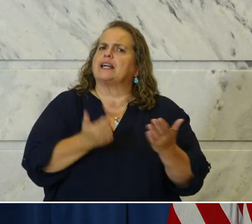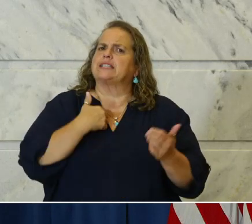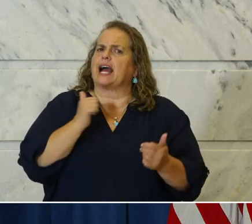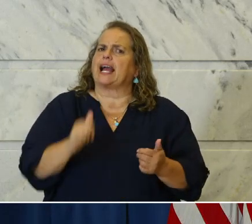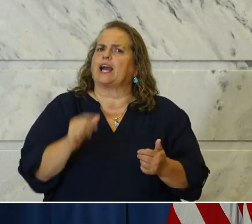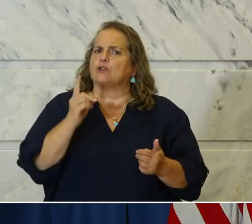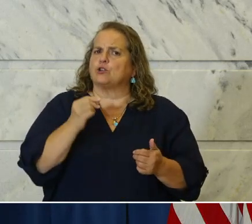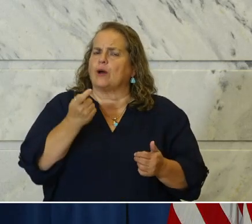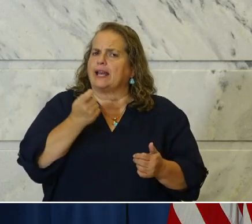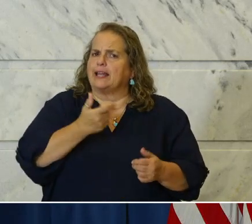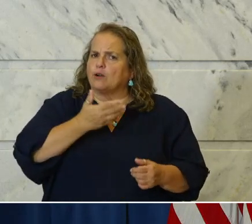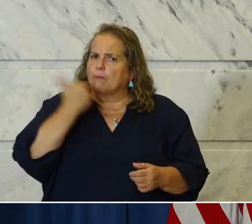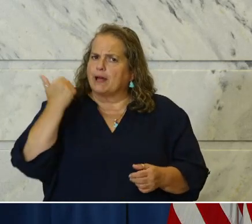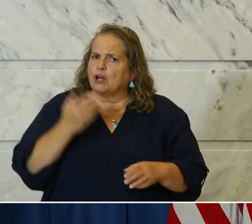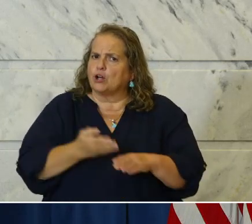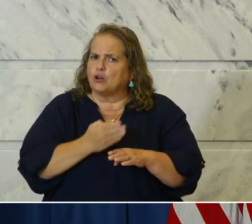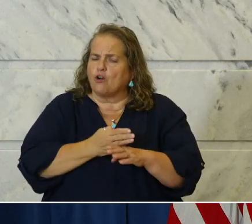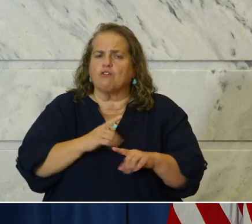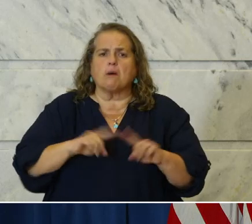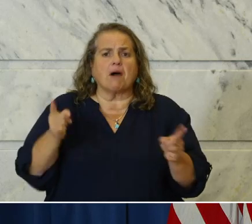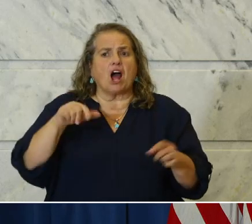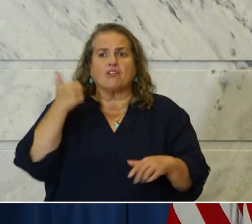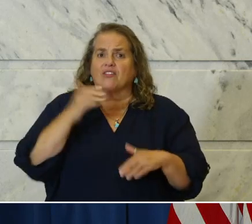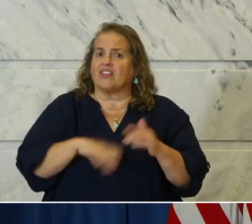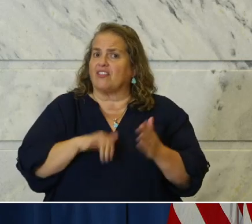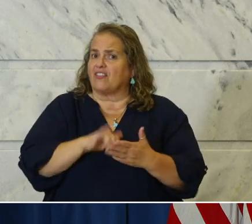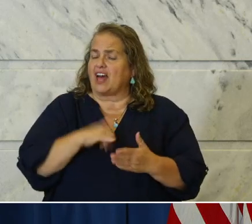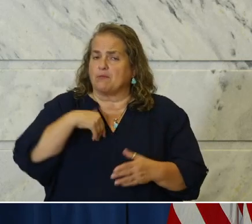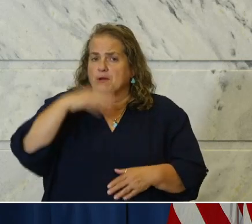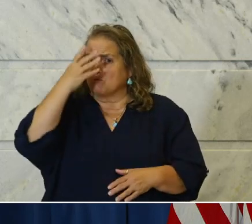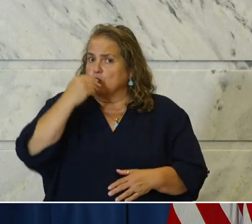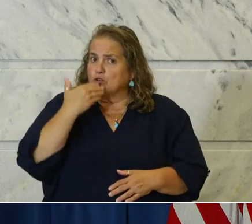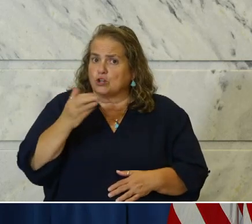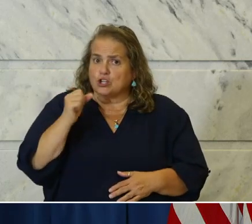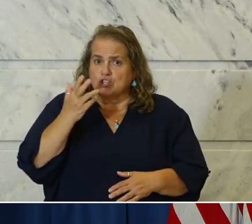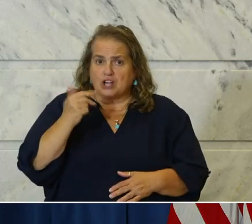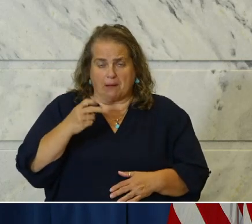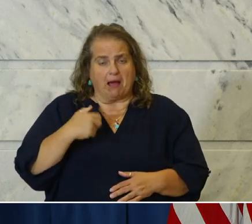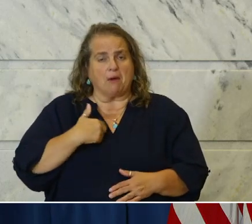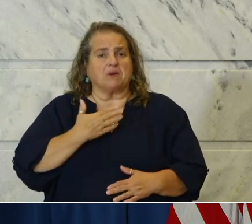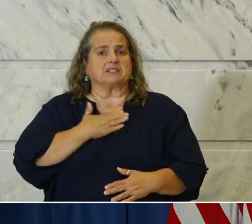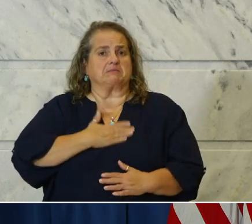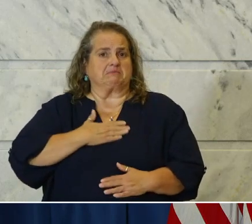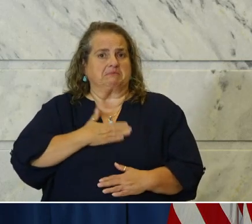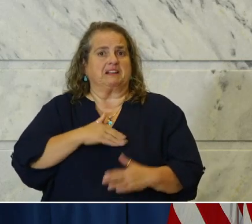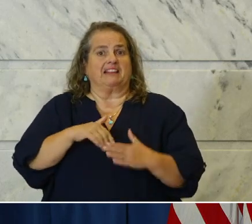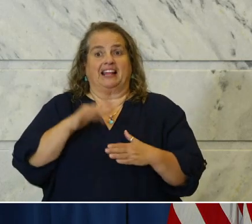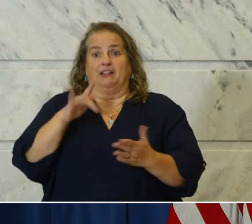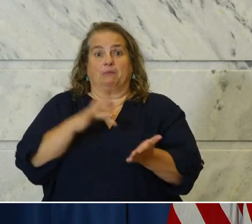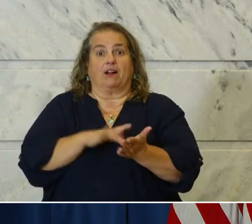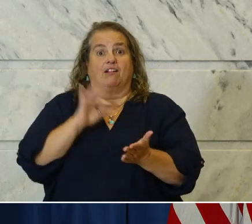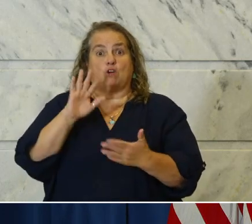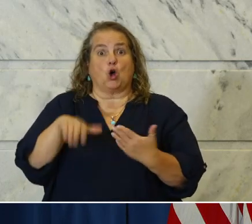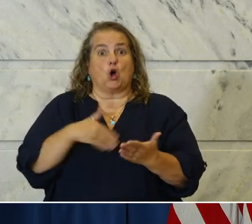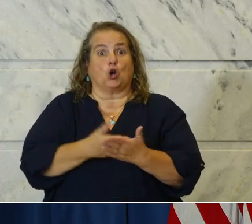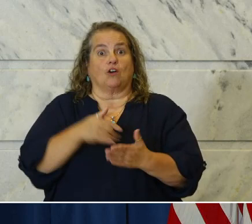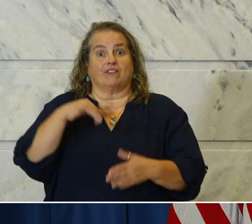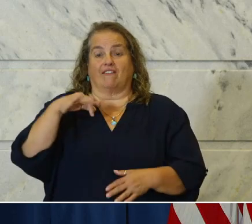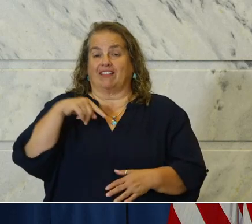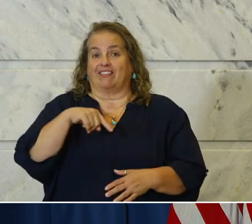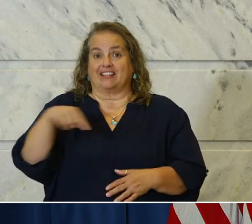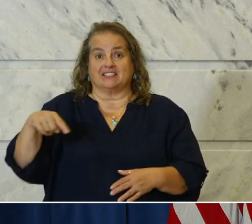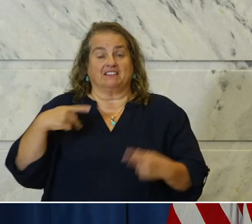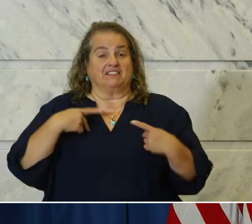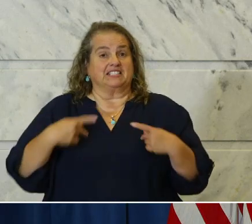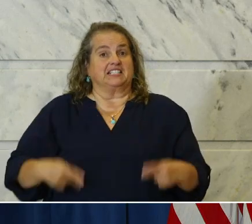bit better. But I was pleased that even in the midst of all of this,